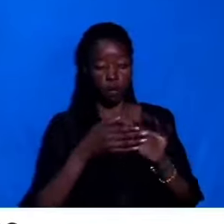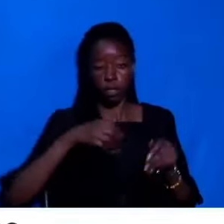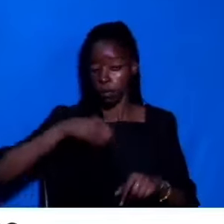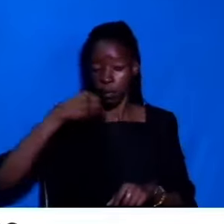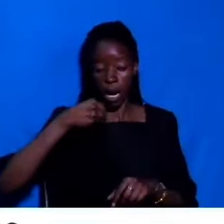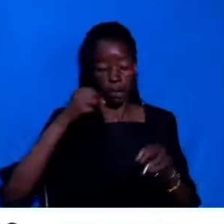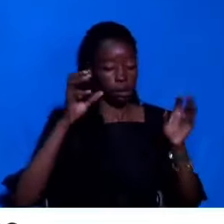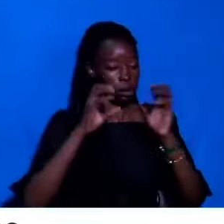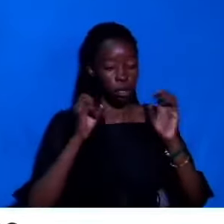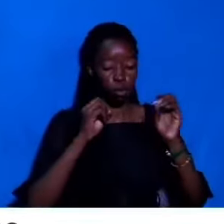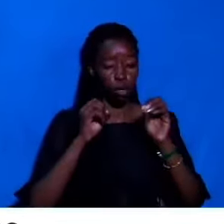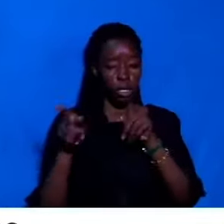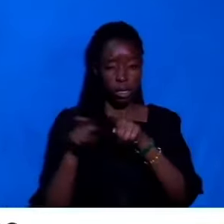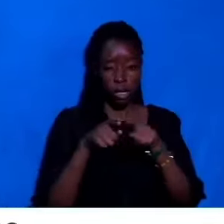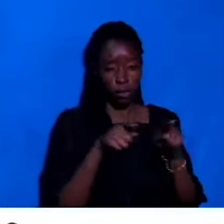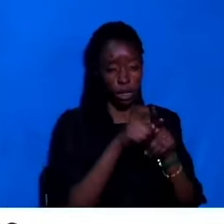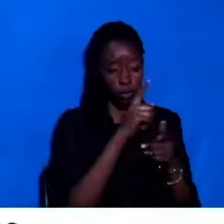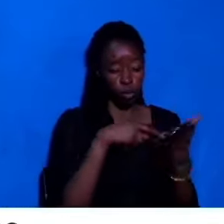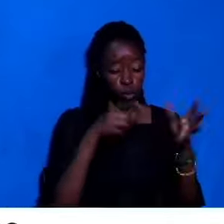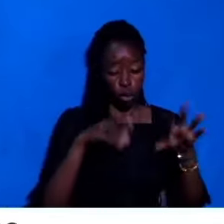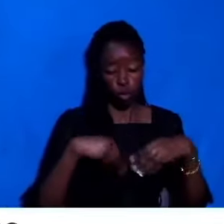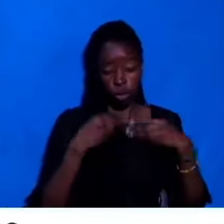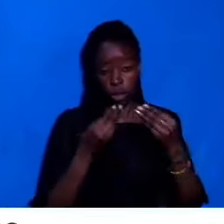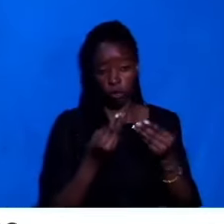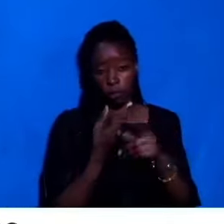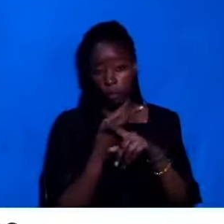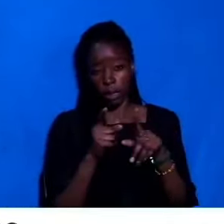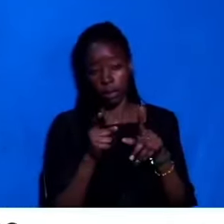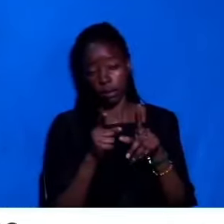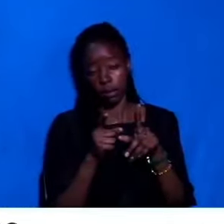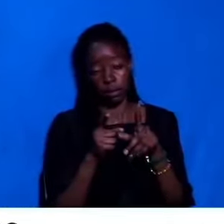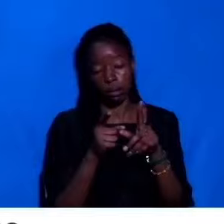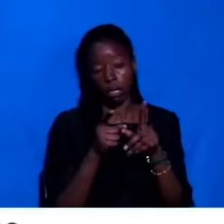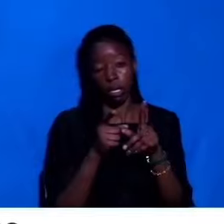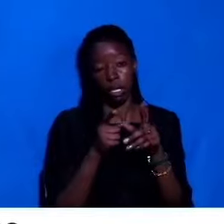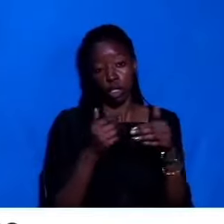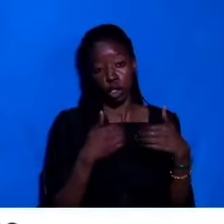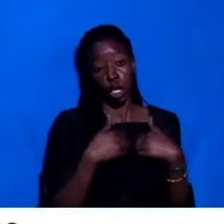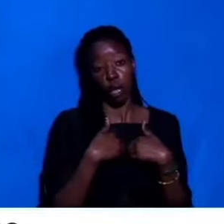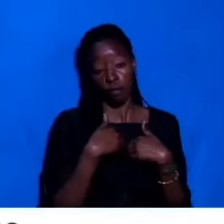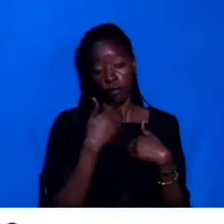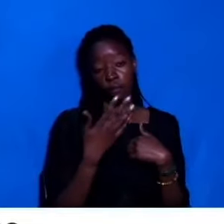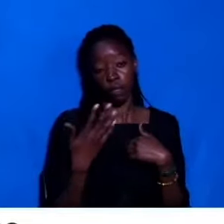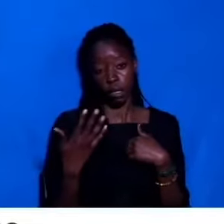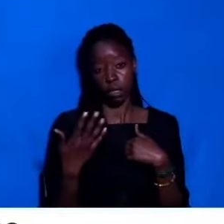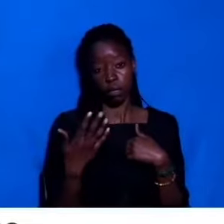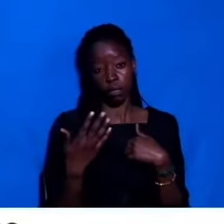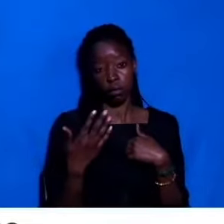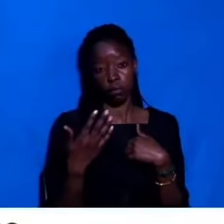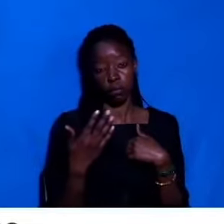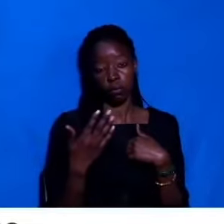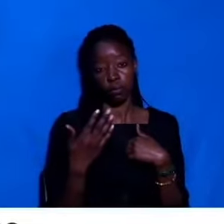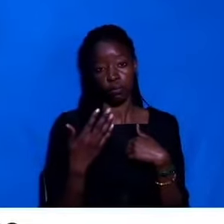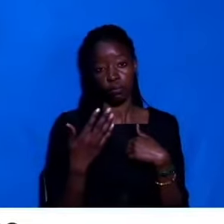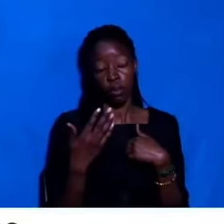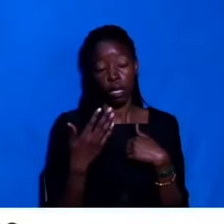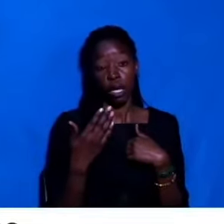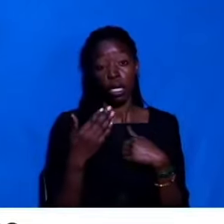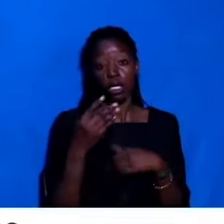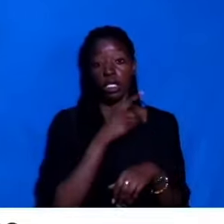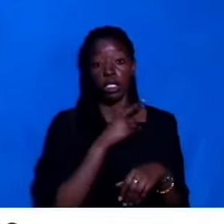to what you brought, but it had to have some weight. This is what David is saying. Neke guthukira Jehovah. What shall I